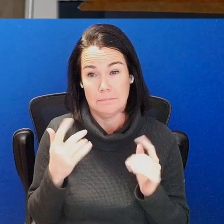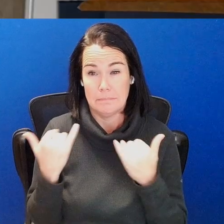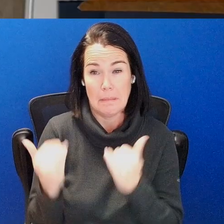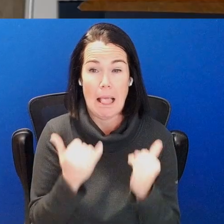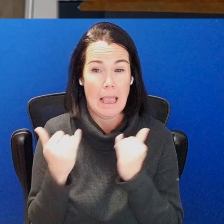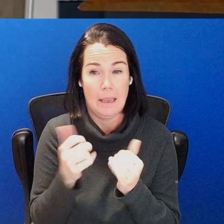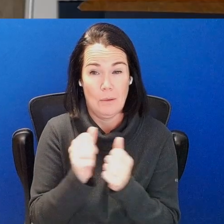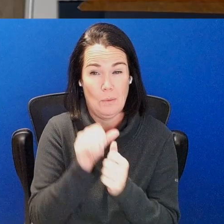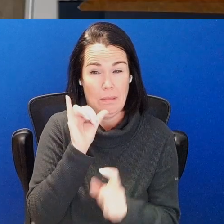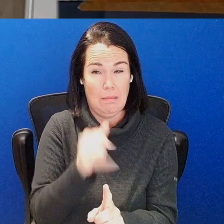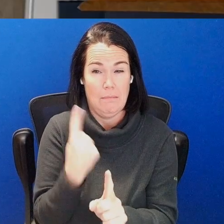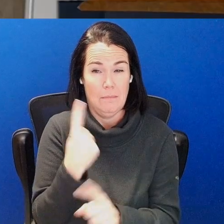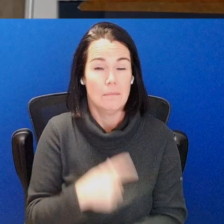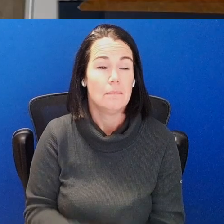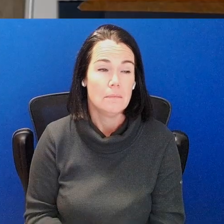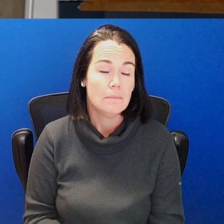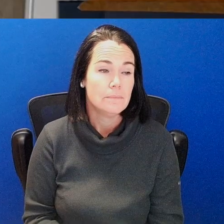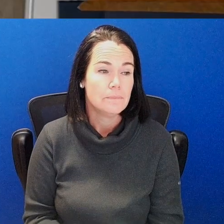playing with.